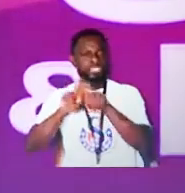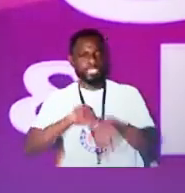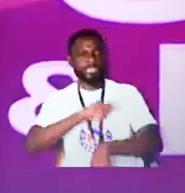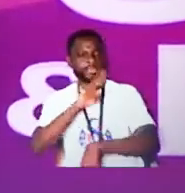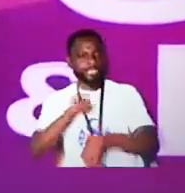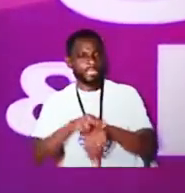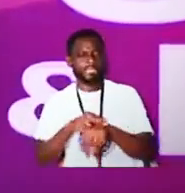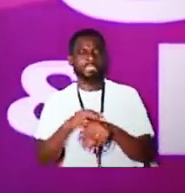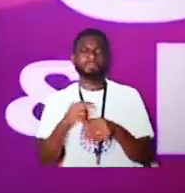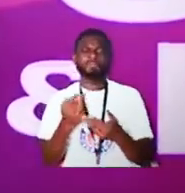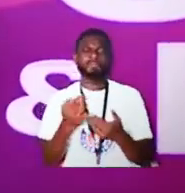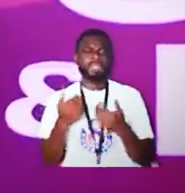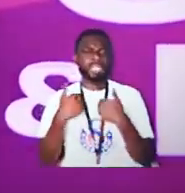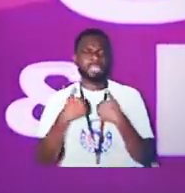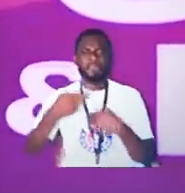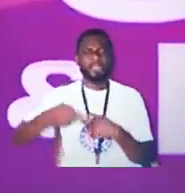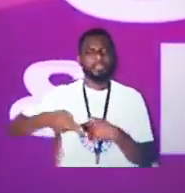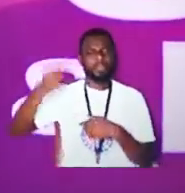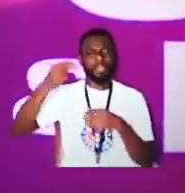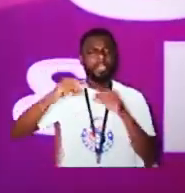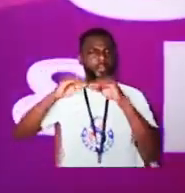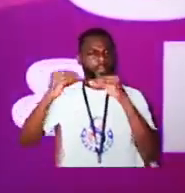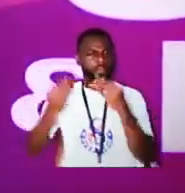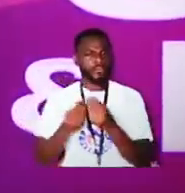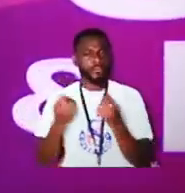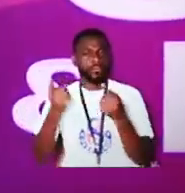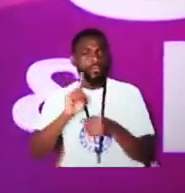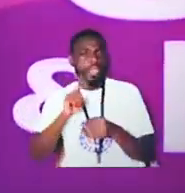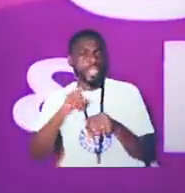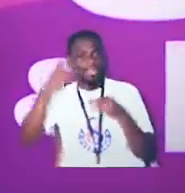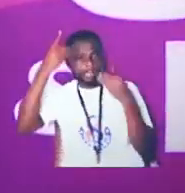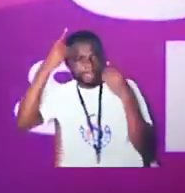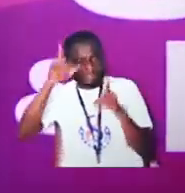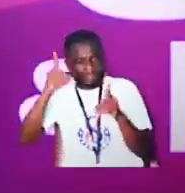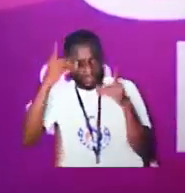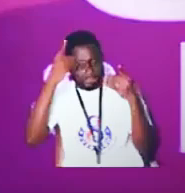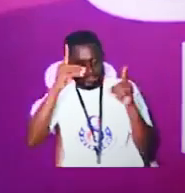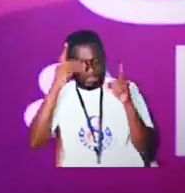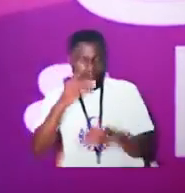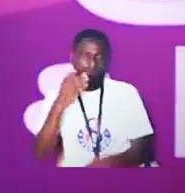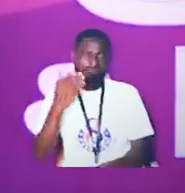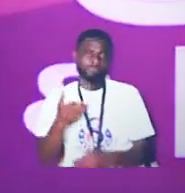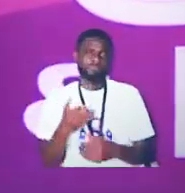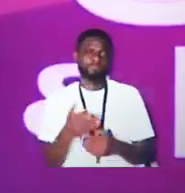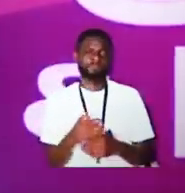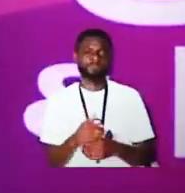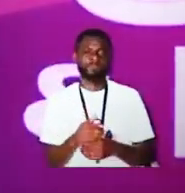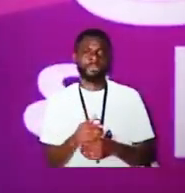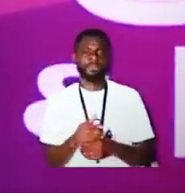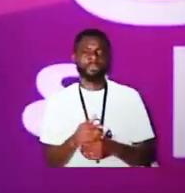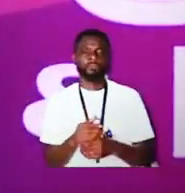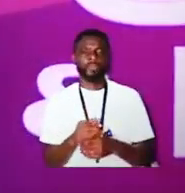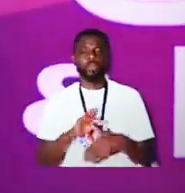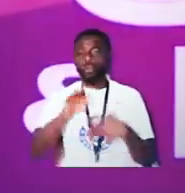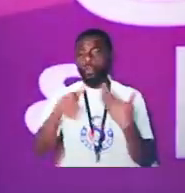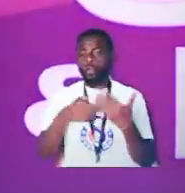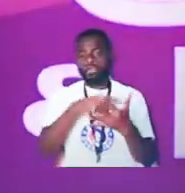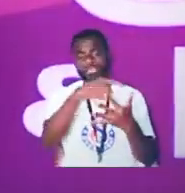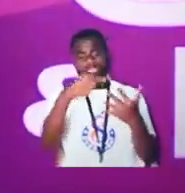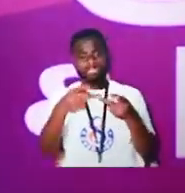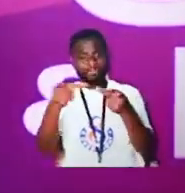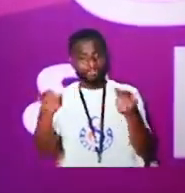very high position where decisions are made. You see, there are all these places that I'm talking